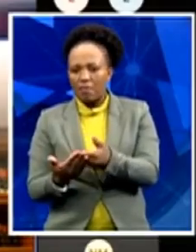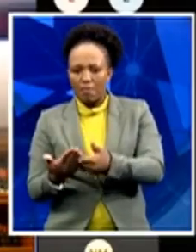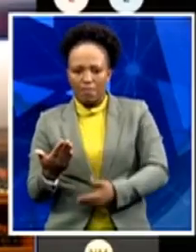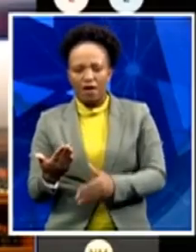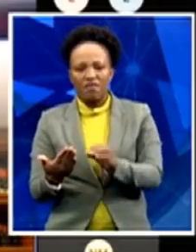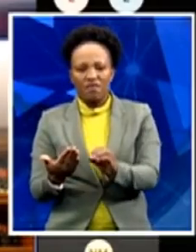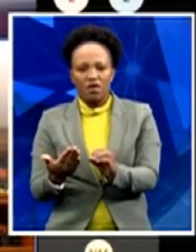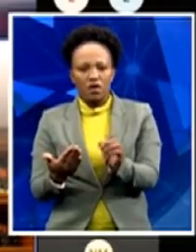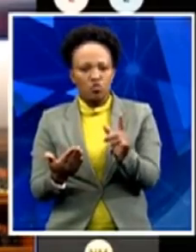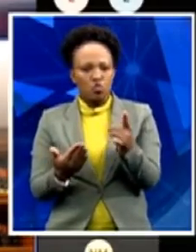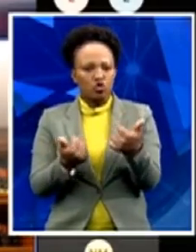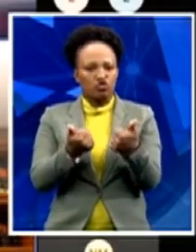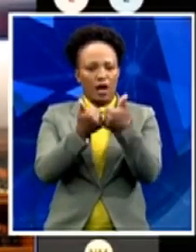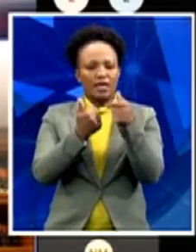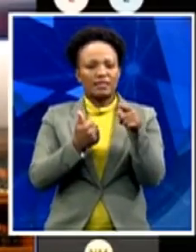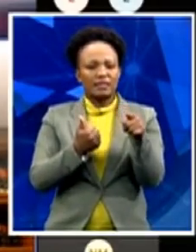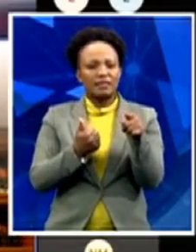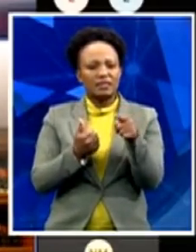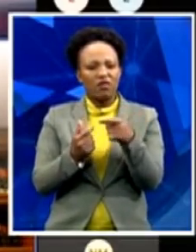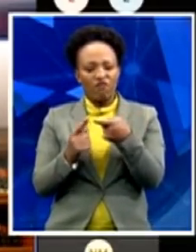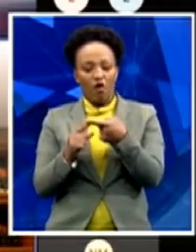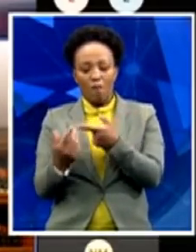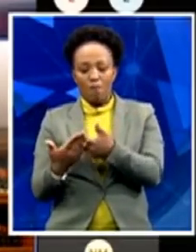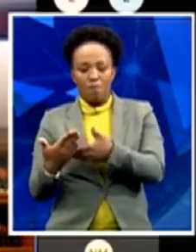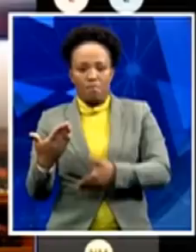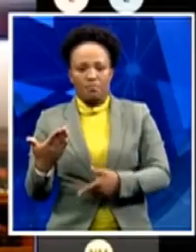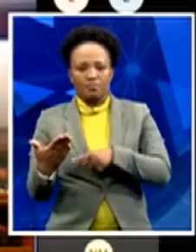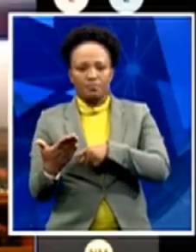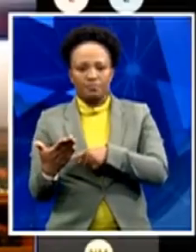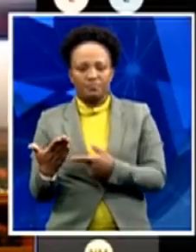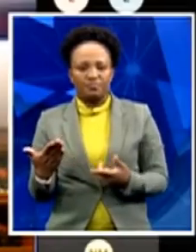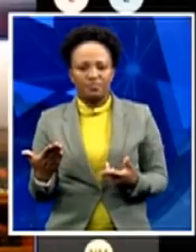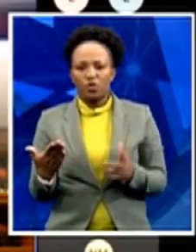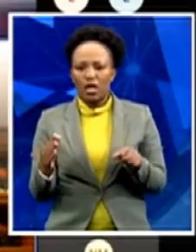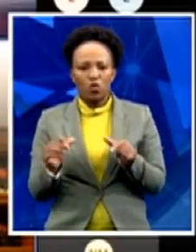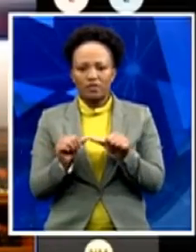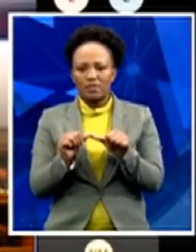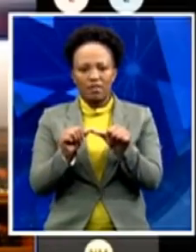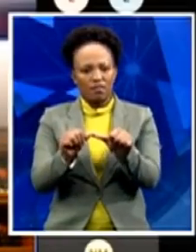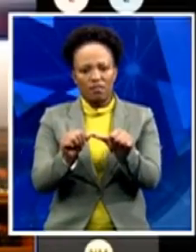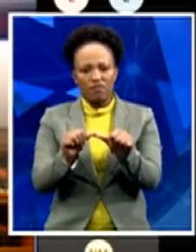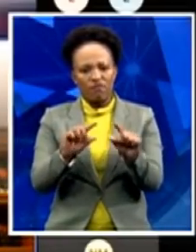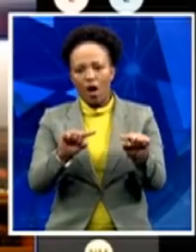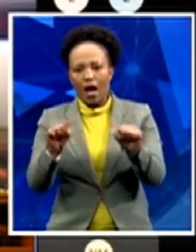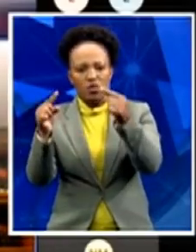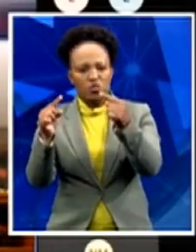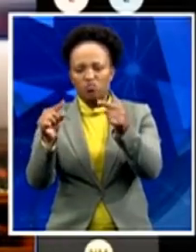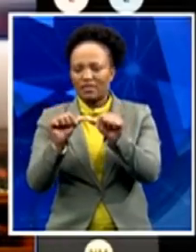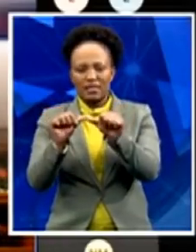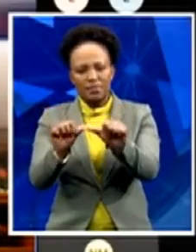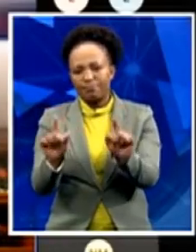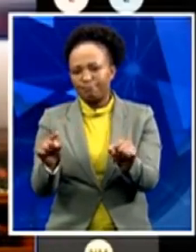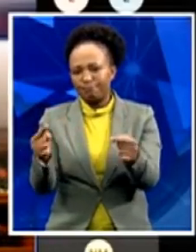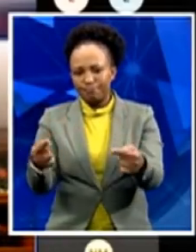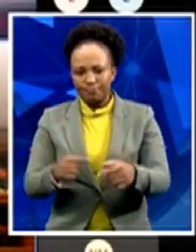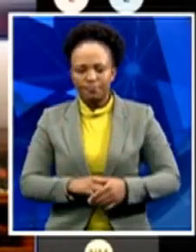affidavit is certainly not sustainable in my view. Accordingly, we approach this application on the